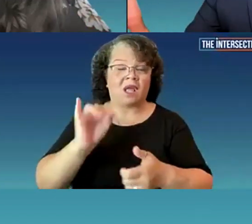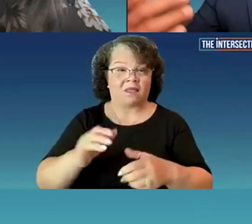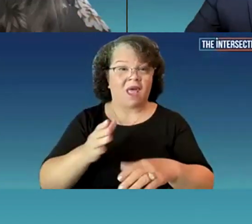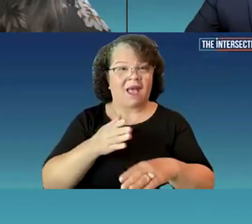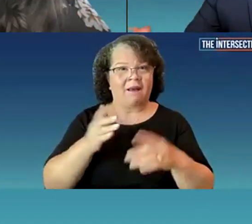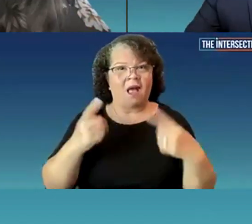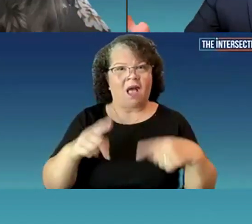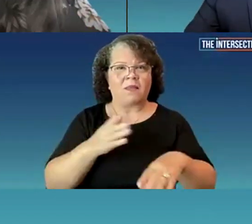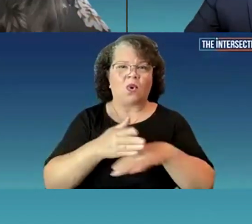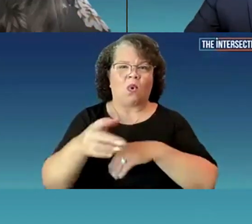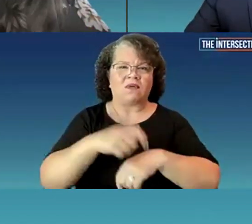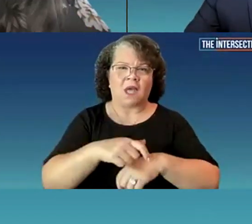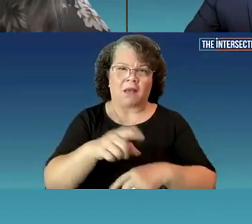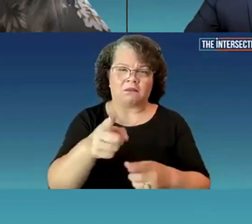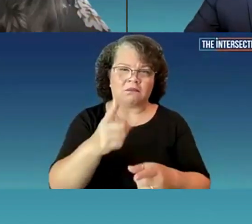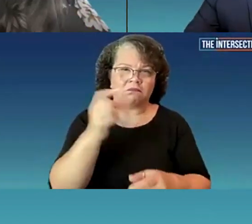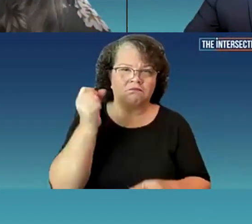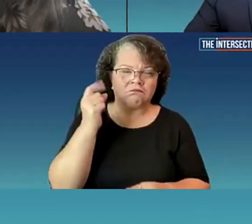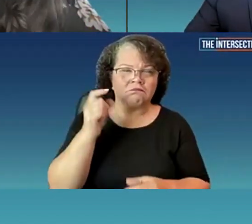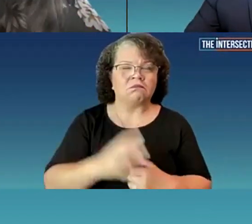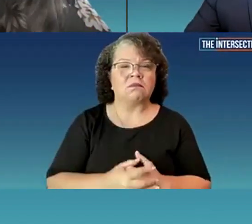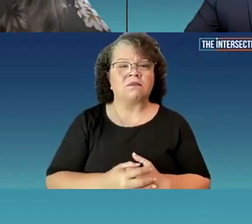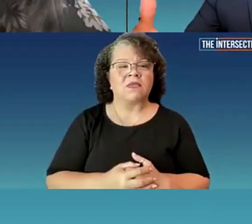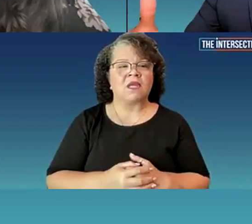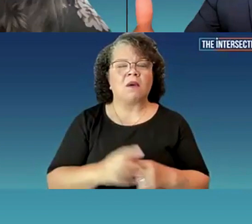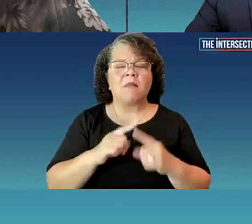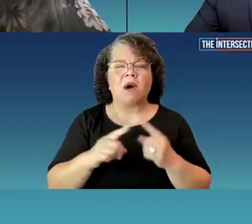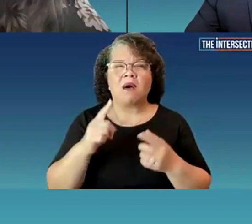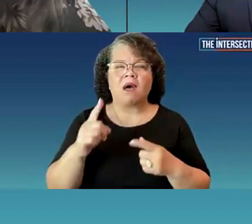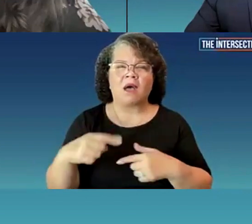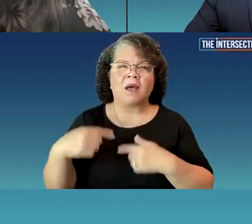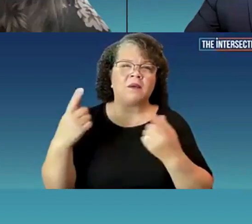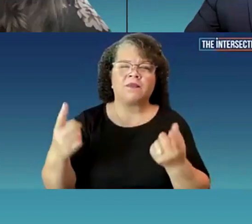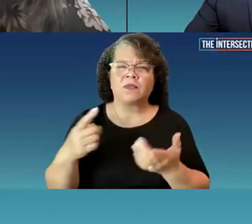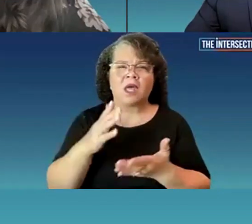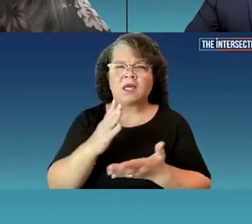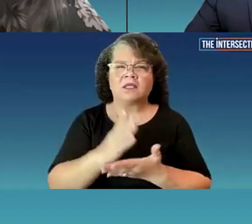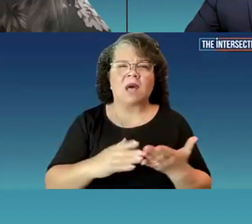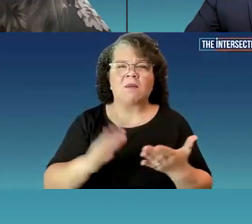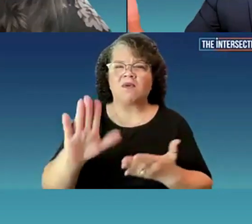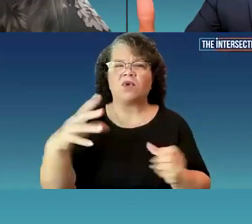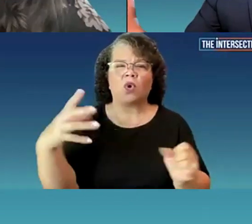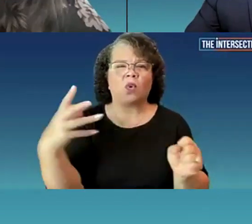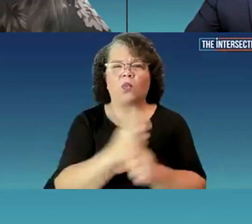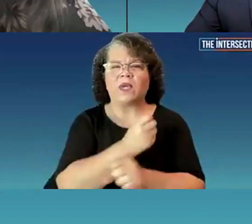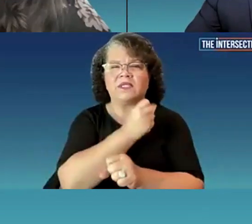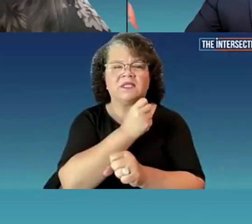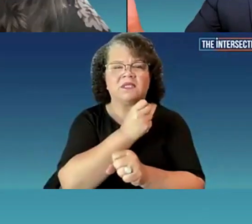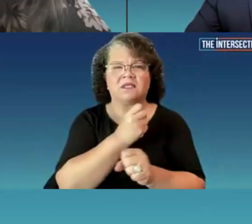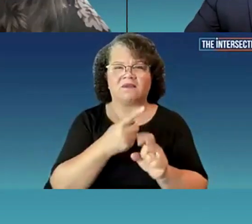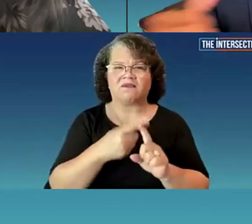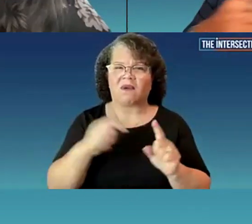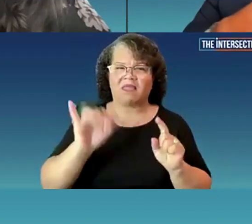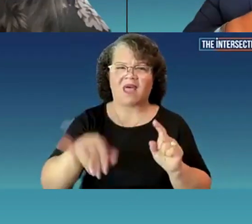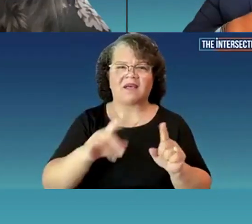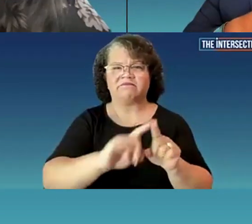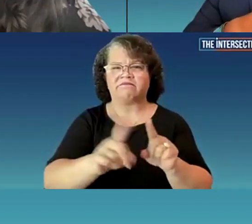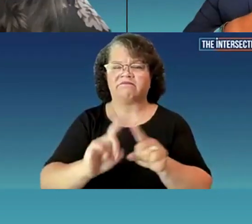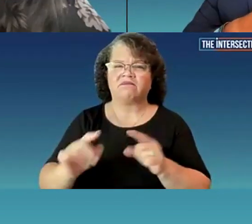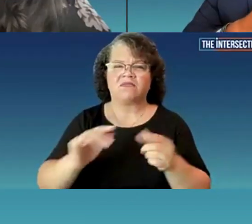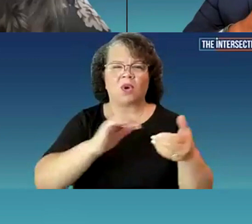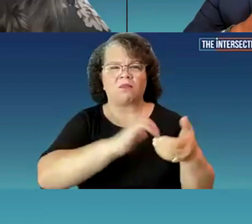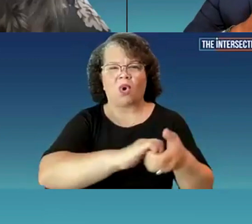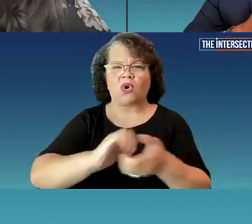talk about, to highlight, what have been some wins that you have been able to yield out of this partnership, and where you're going